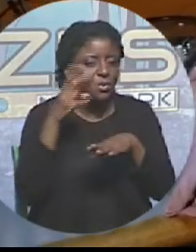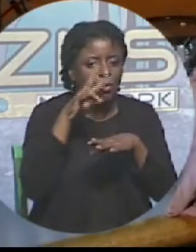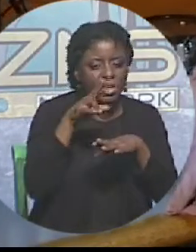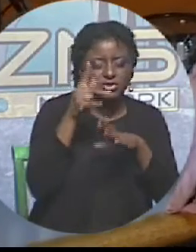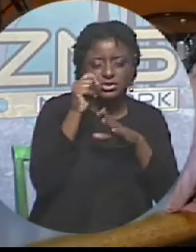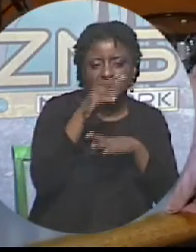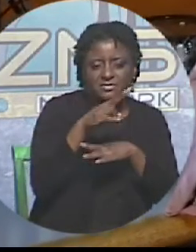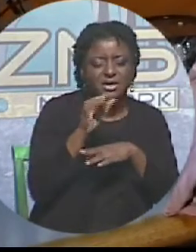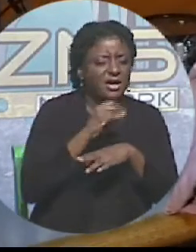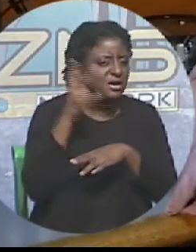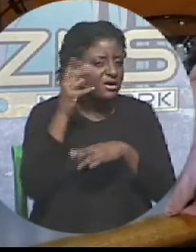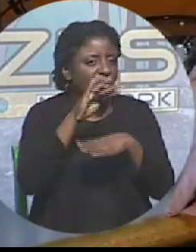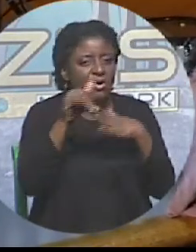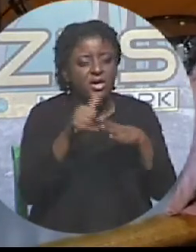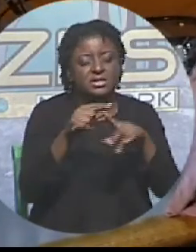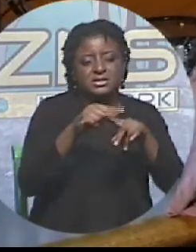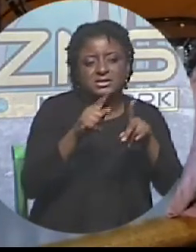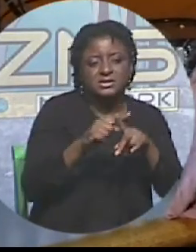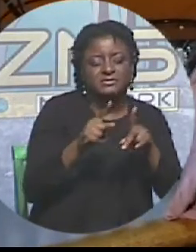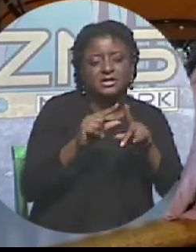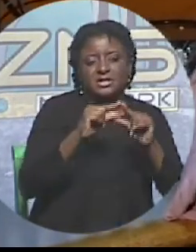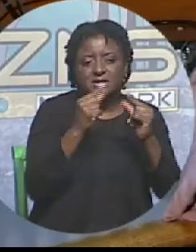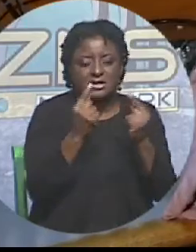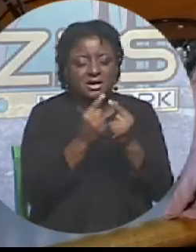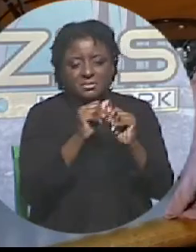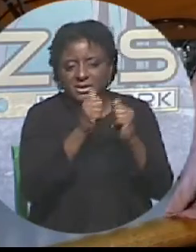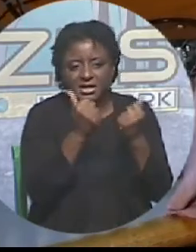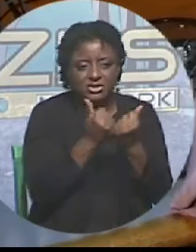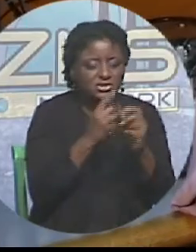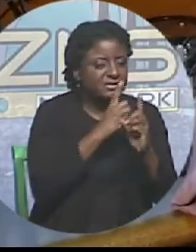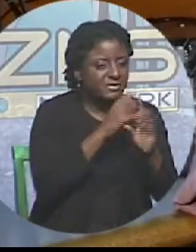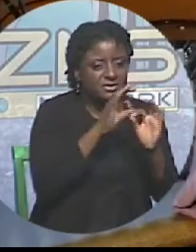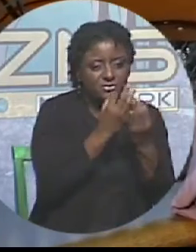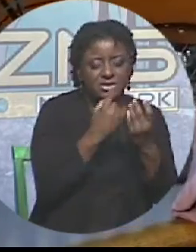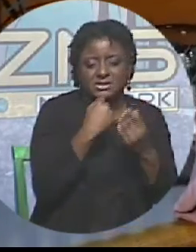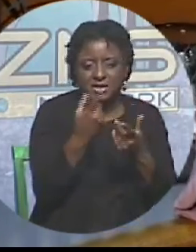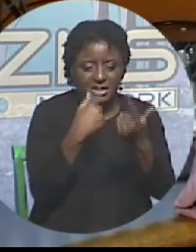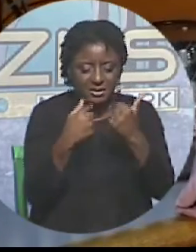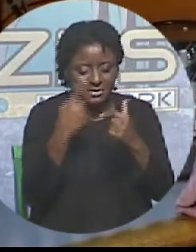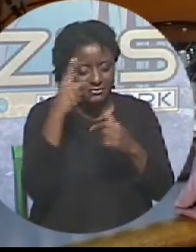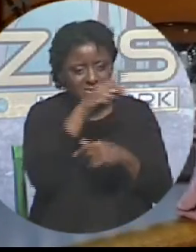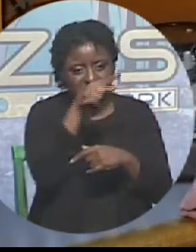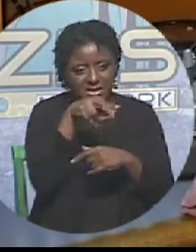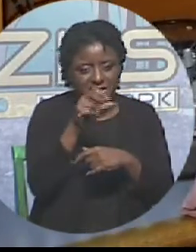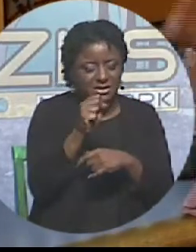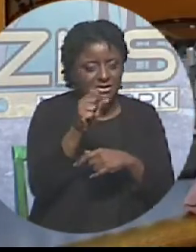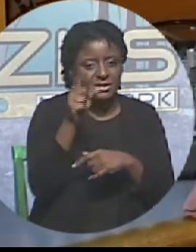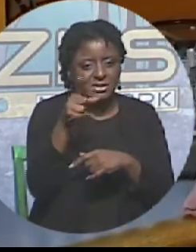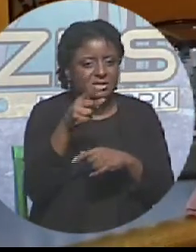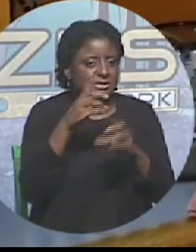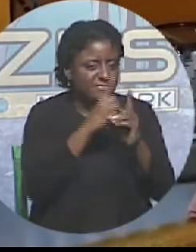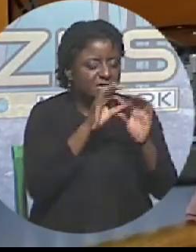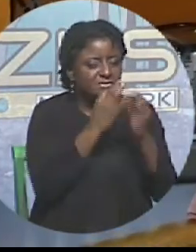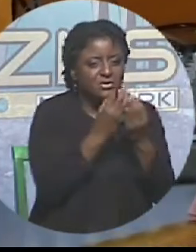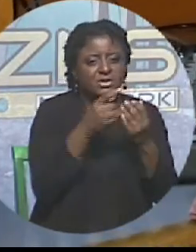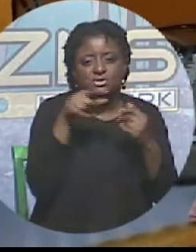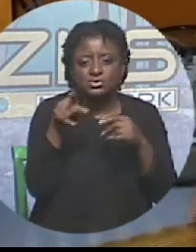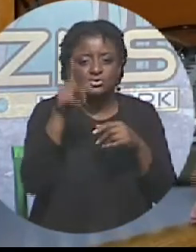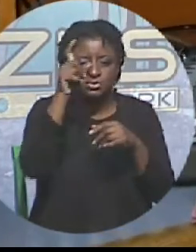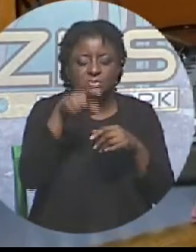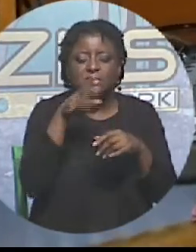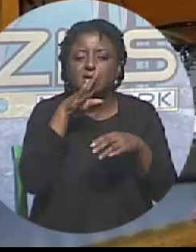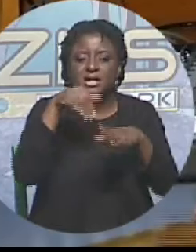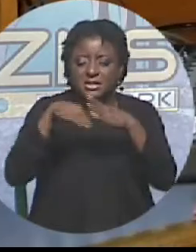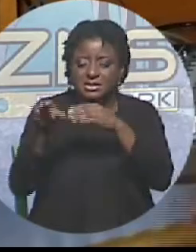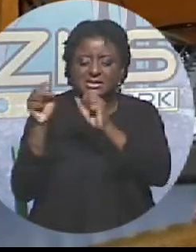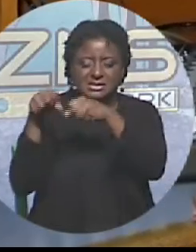different government agencies, the Defense Force, say they're coming for ZNS. The Defense Force, y'all business in the sea, man. Y'all business in the